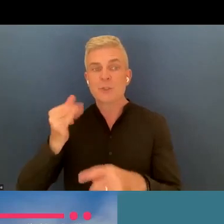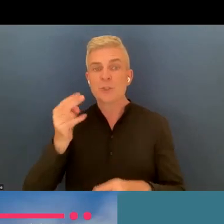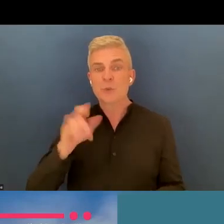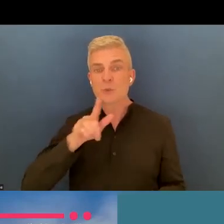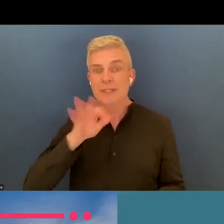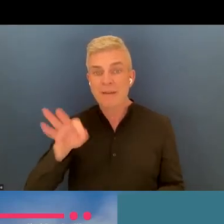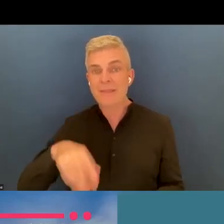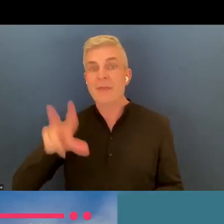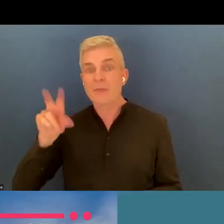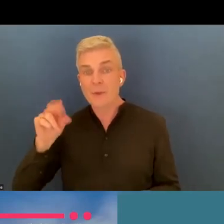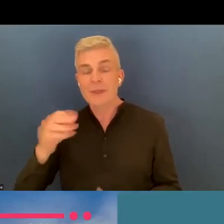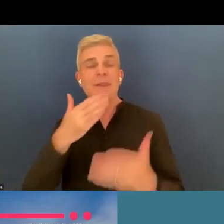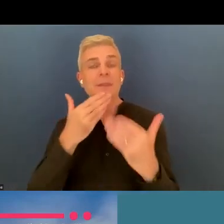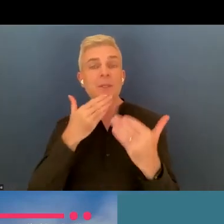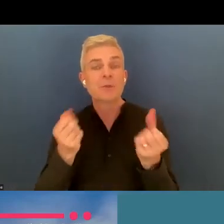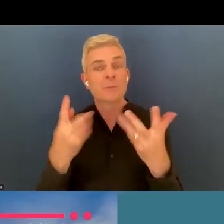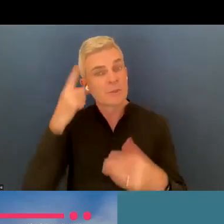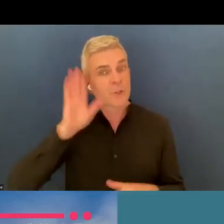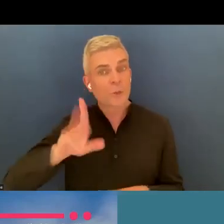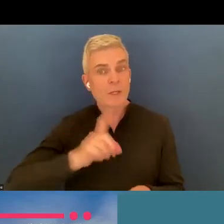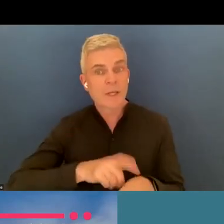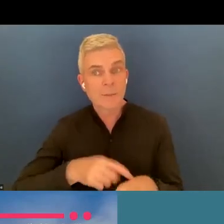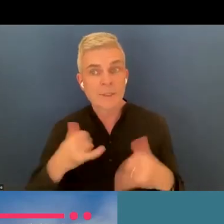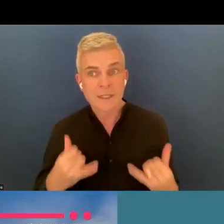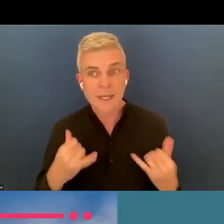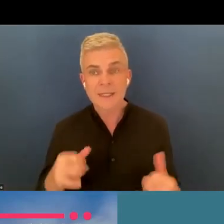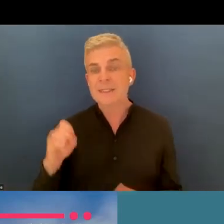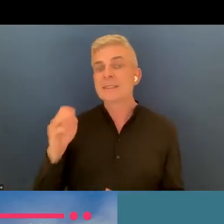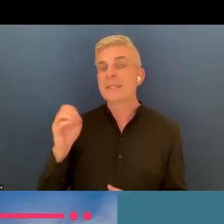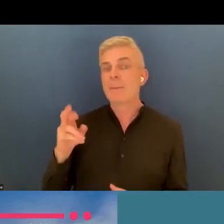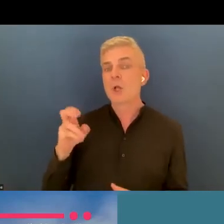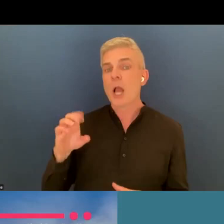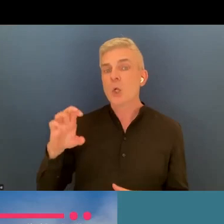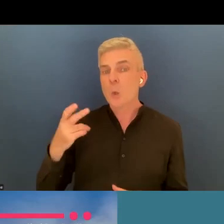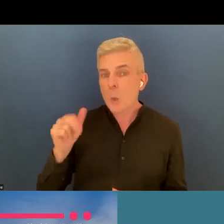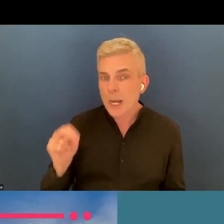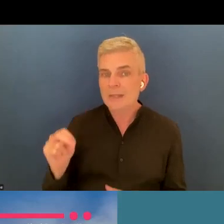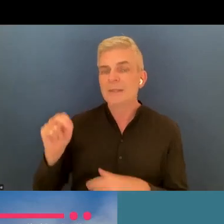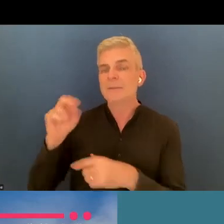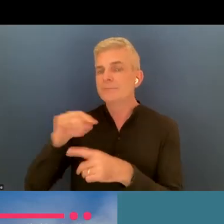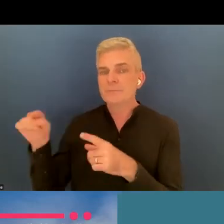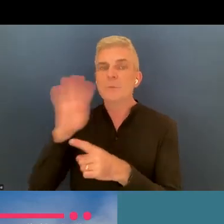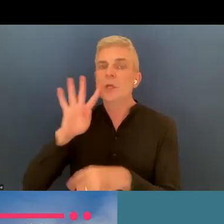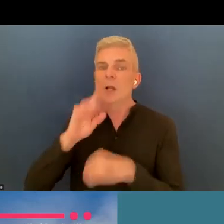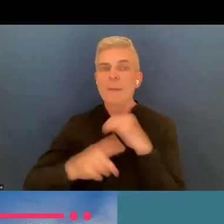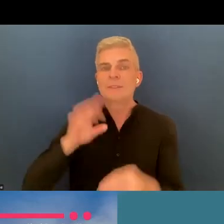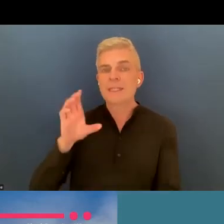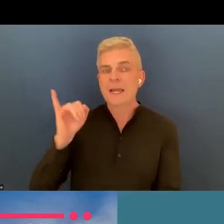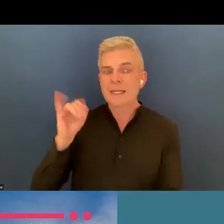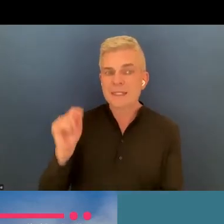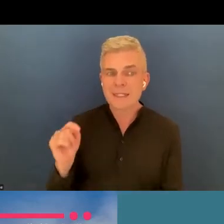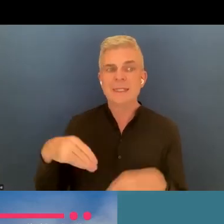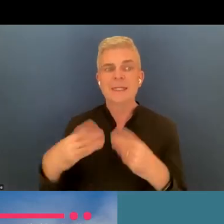for your time today. Like I said, we'll have Sam Cochran and Michelle Saunders talking about CIT and giving a more in-depth piece of